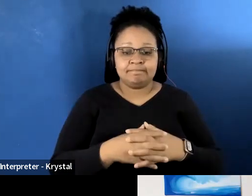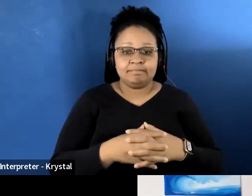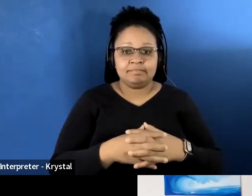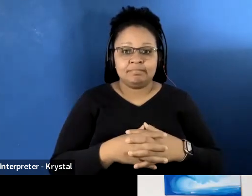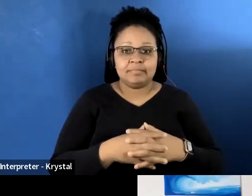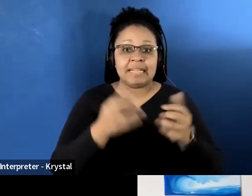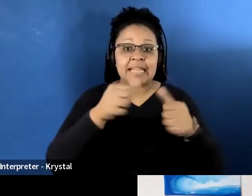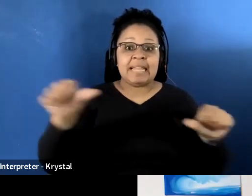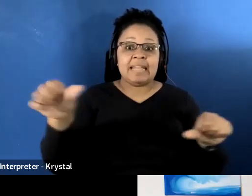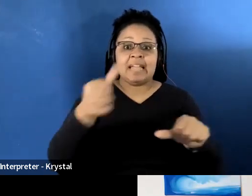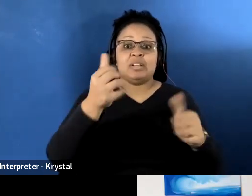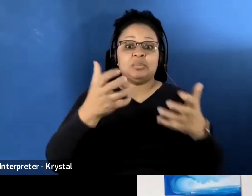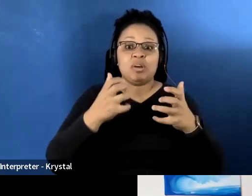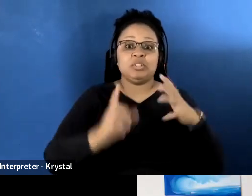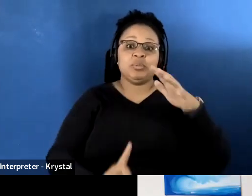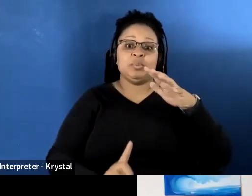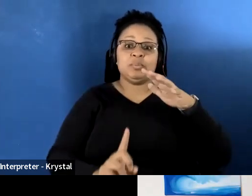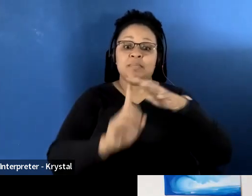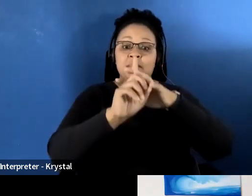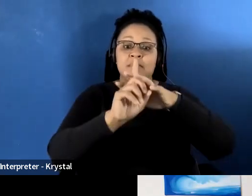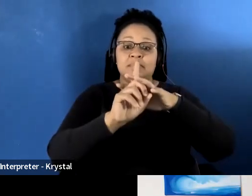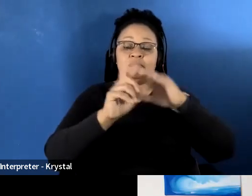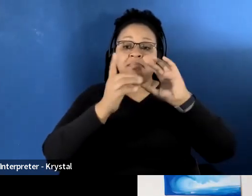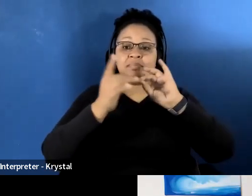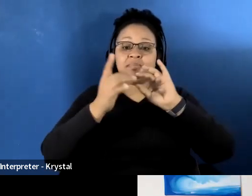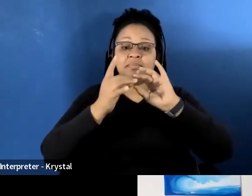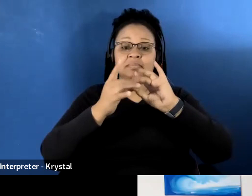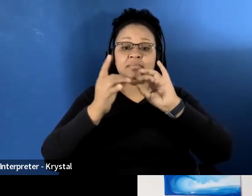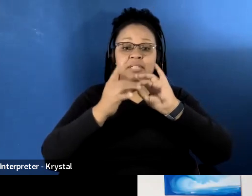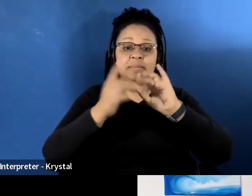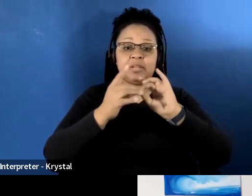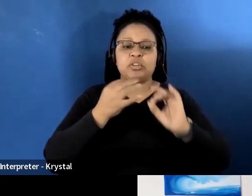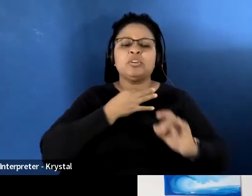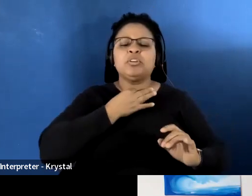Does anyone else want to bring up a subject that they're curious about?